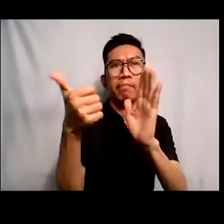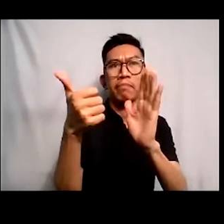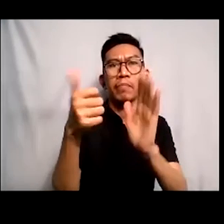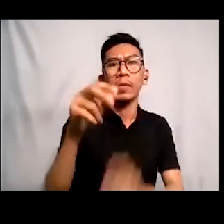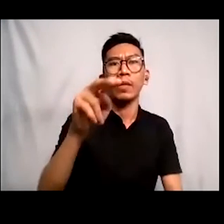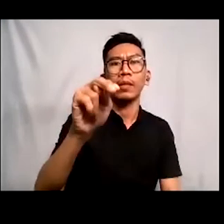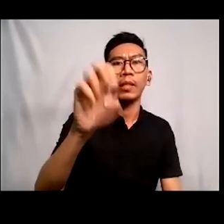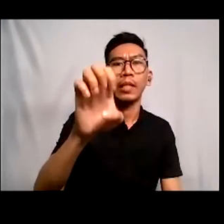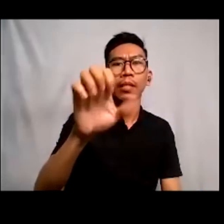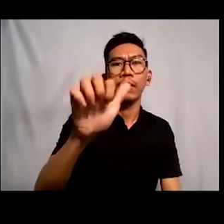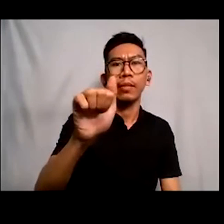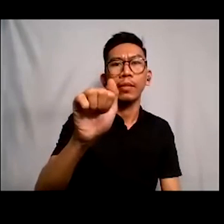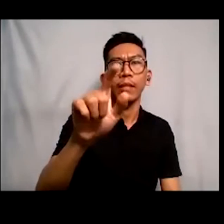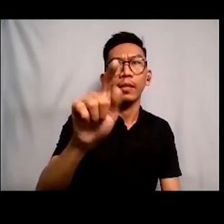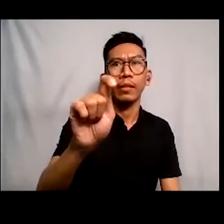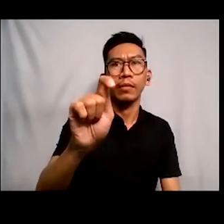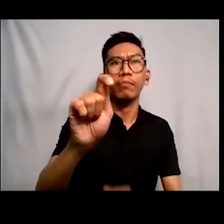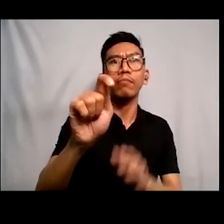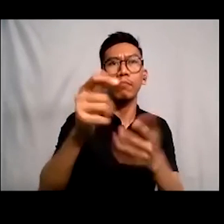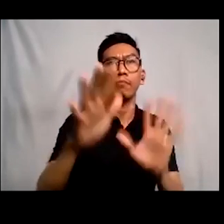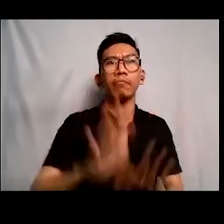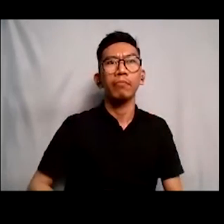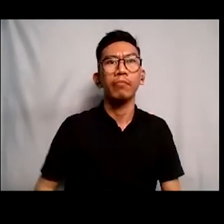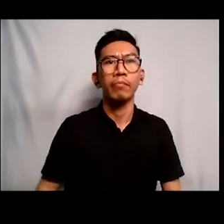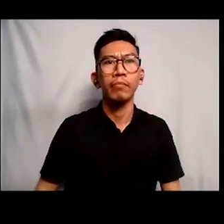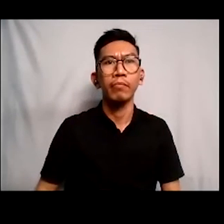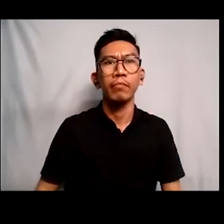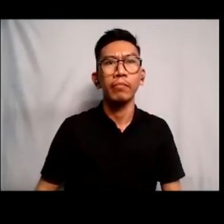camera froze. All right.